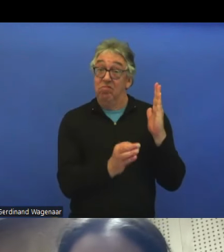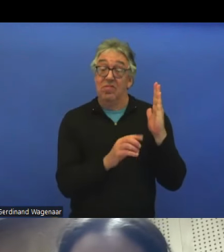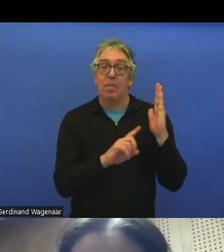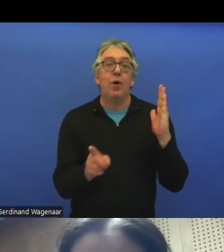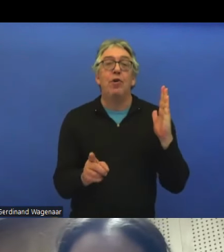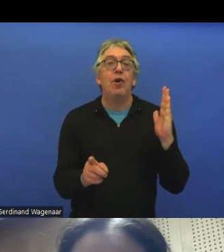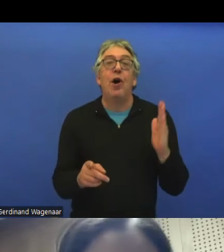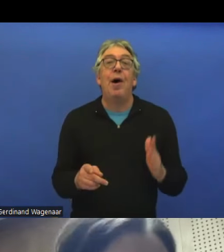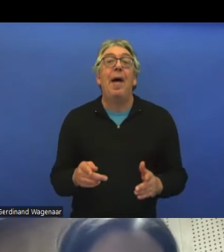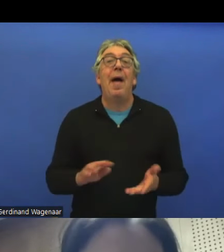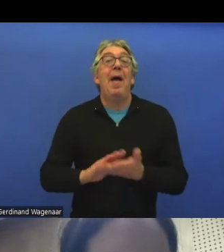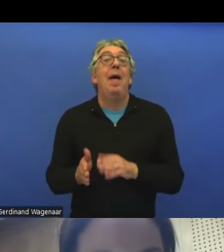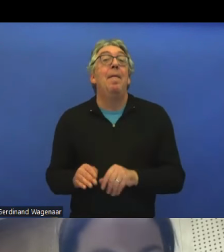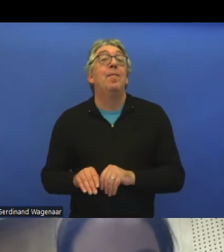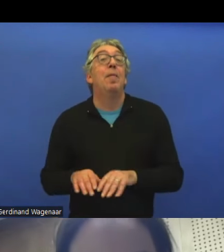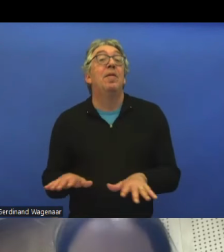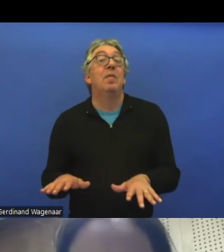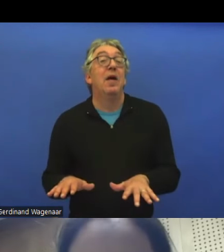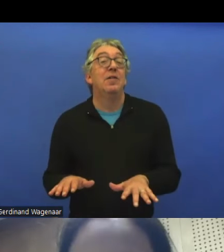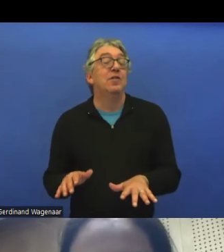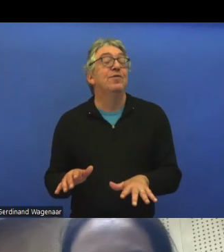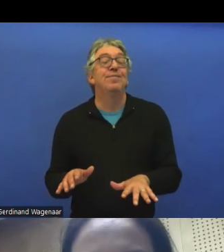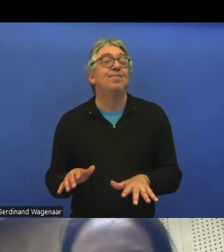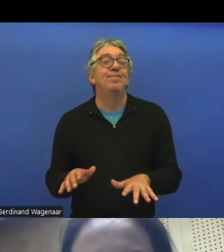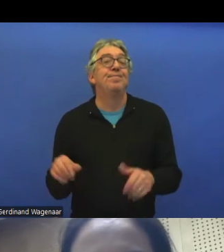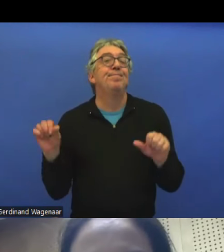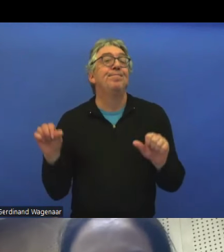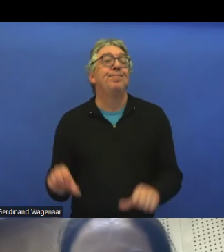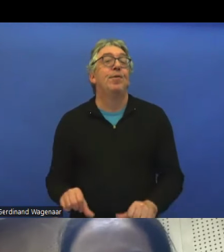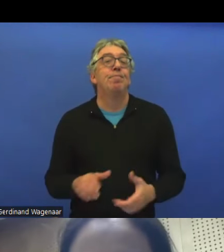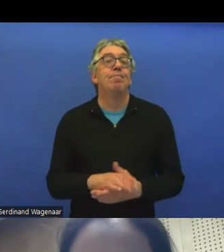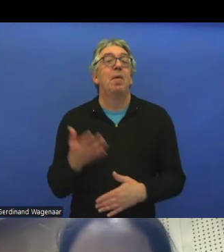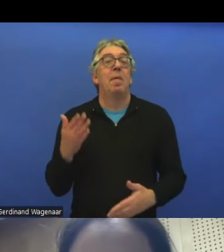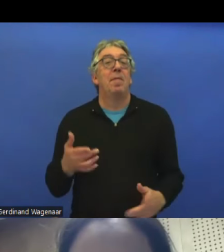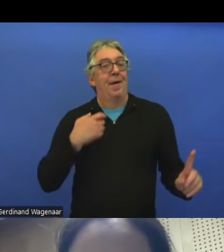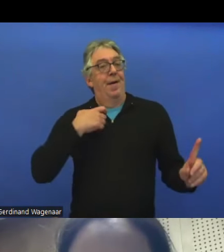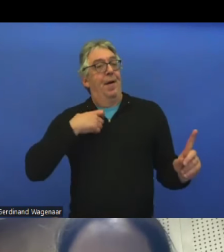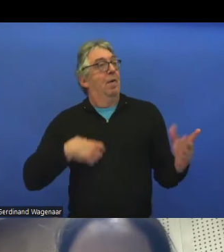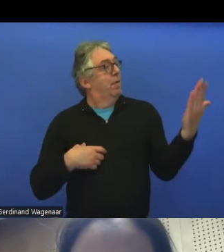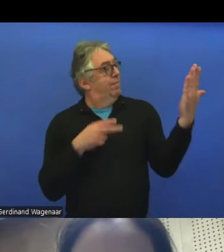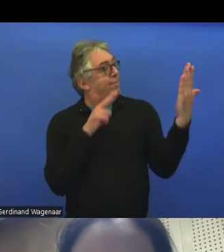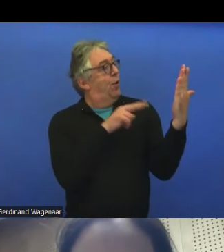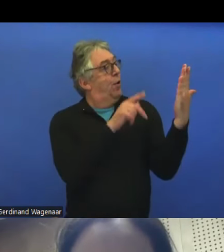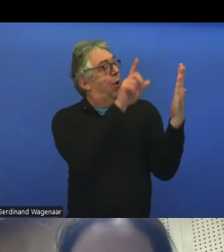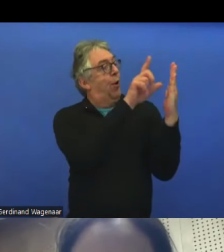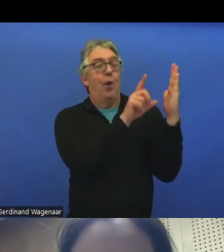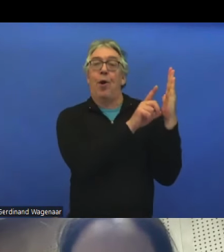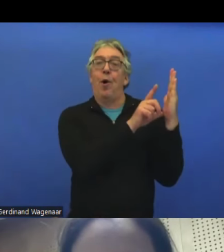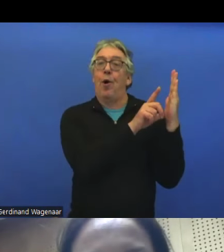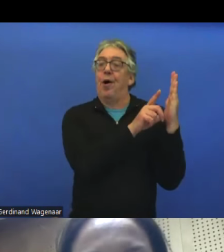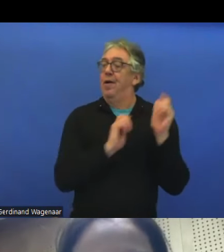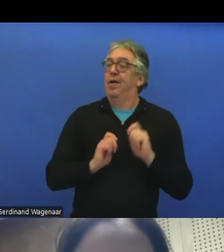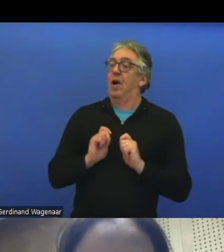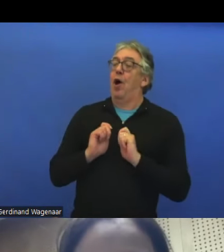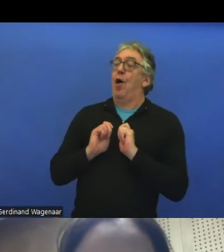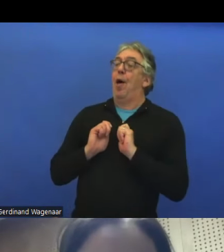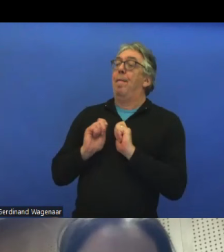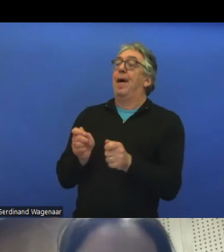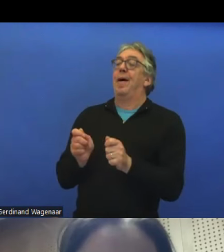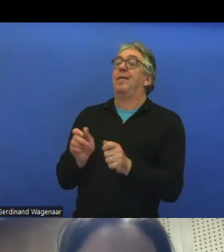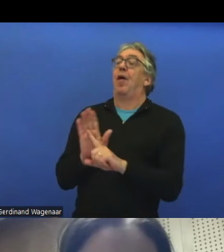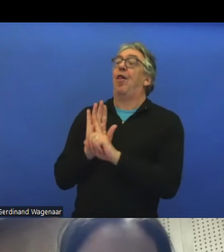practices by individual officers, for instance, who apply the law in a discriminatory way, which can